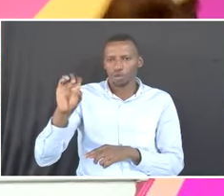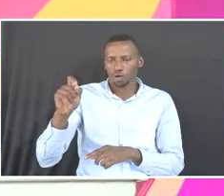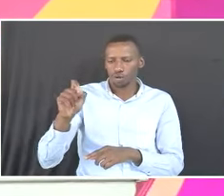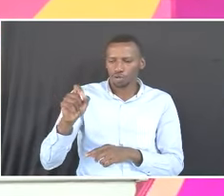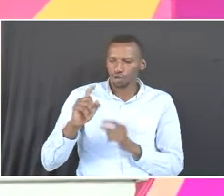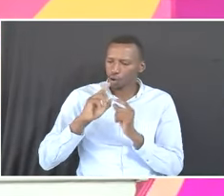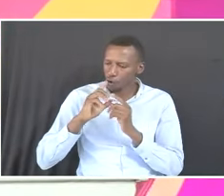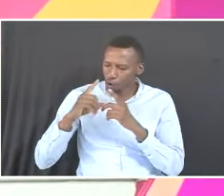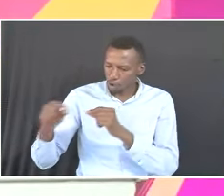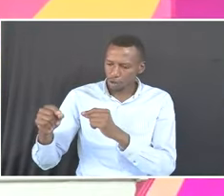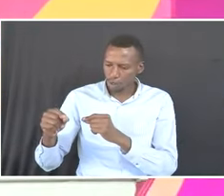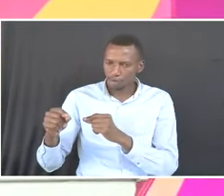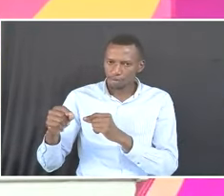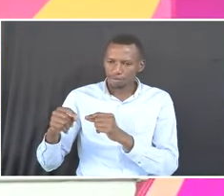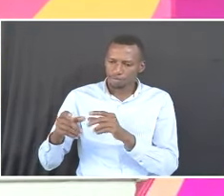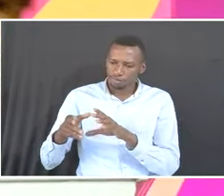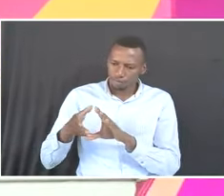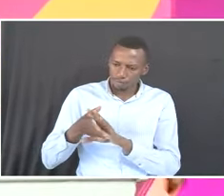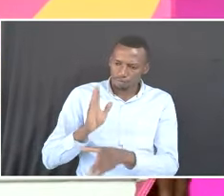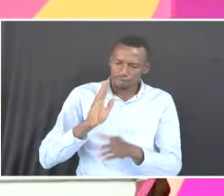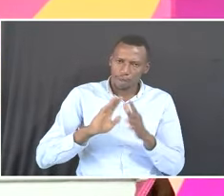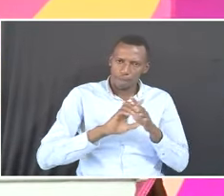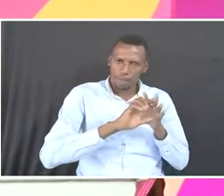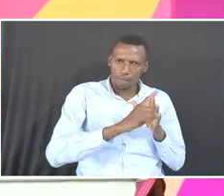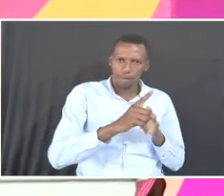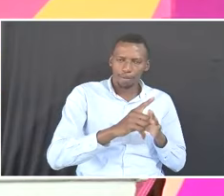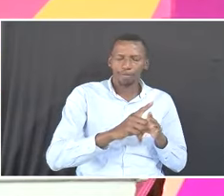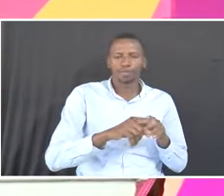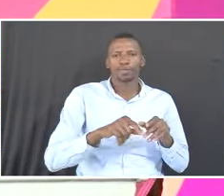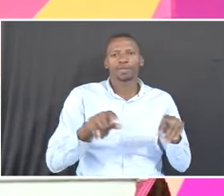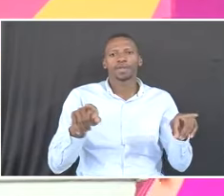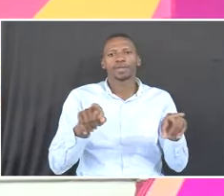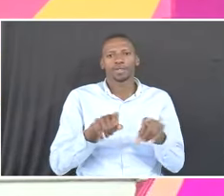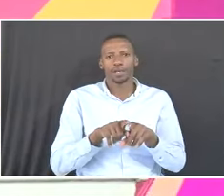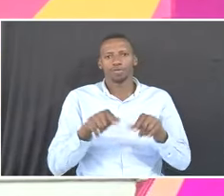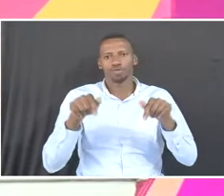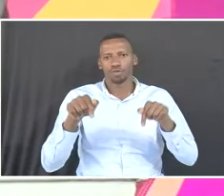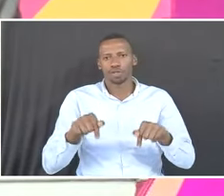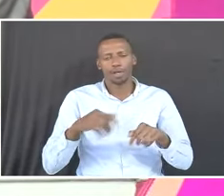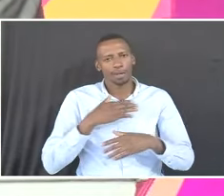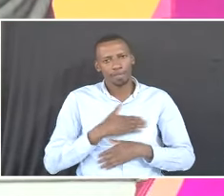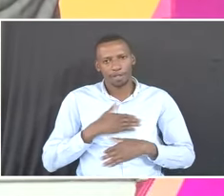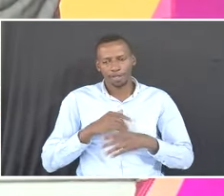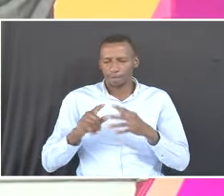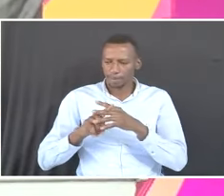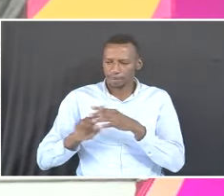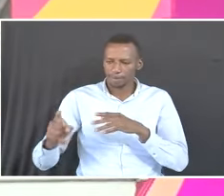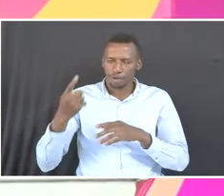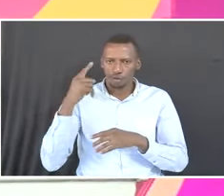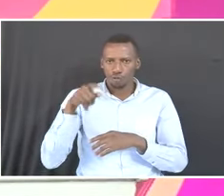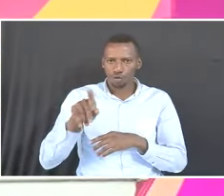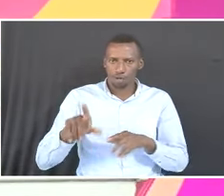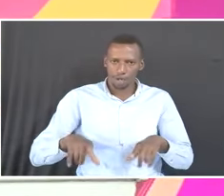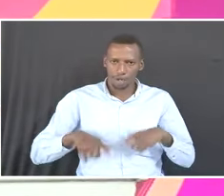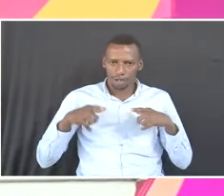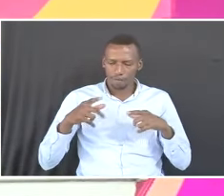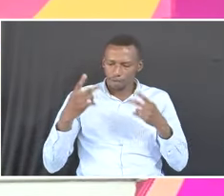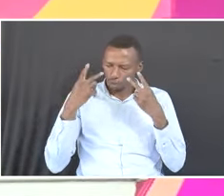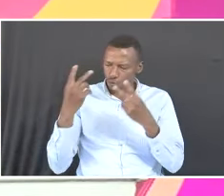never look behind, the same is coming to us today. Escape for your life and do not look behind